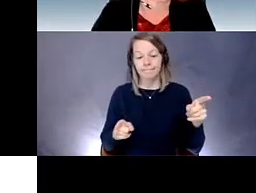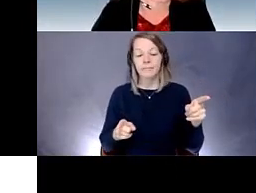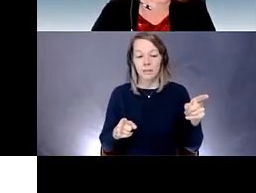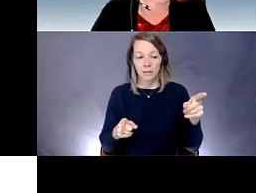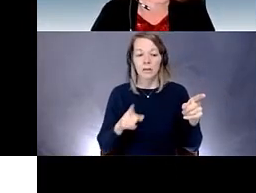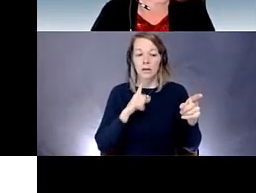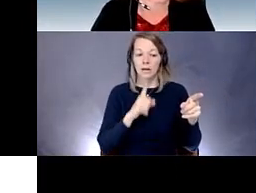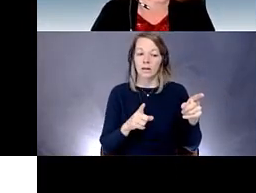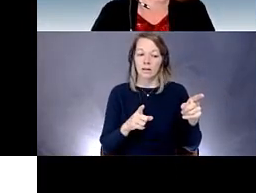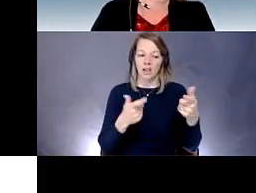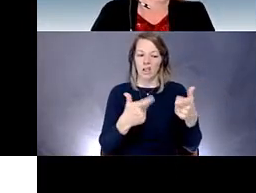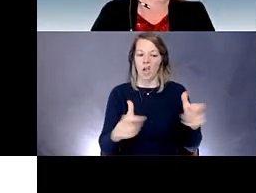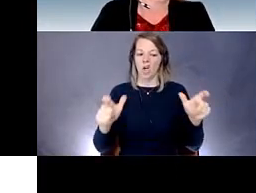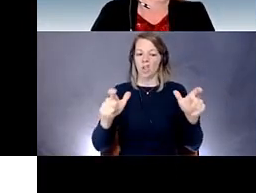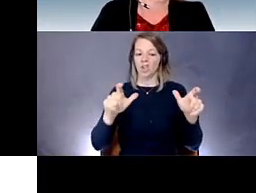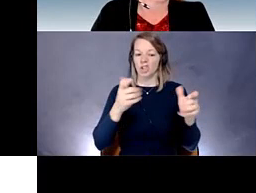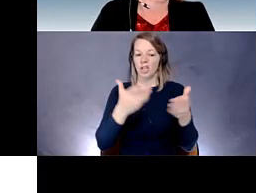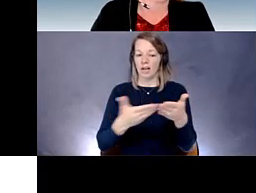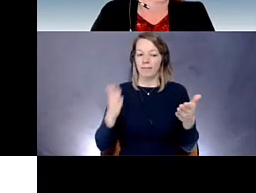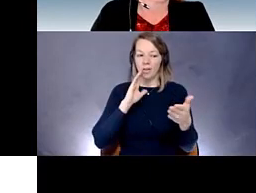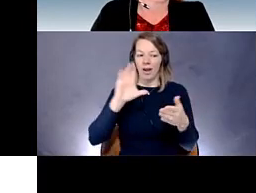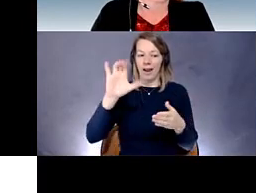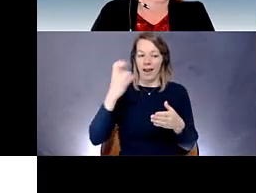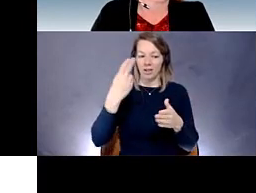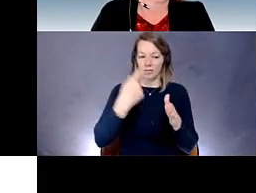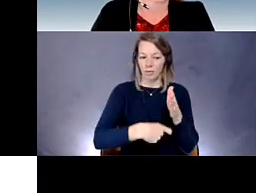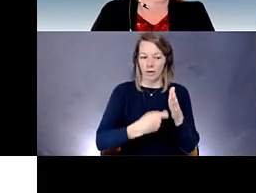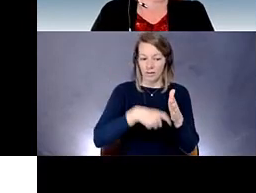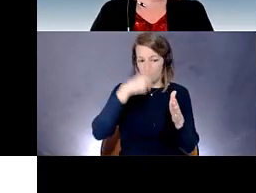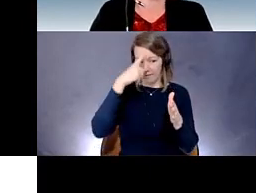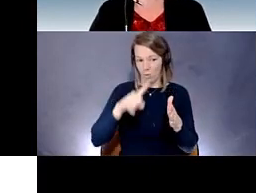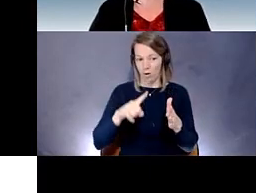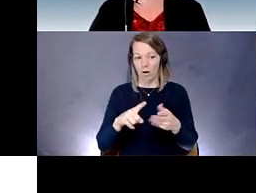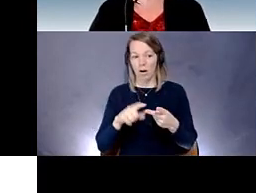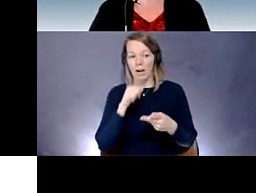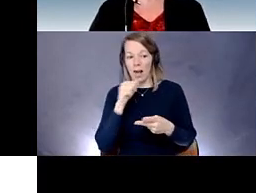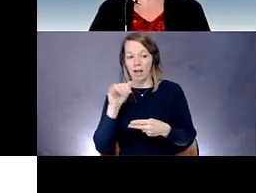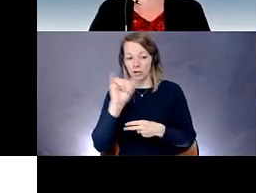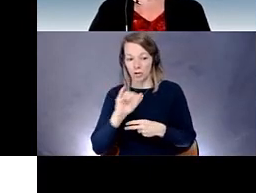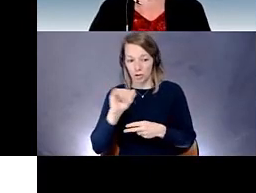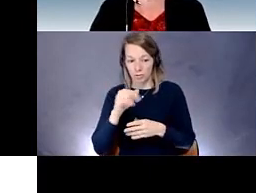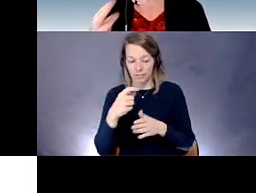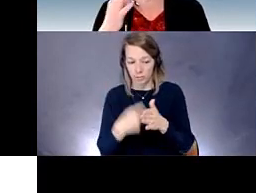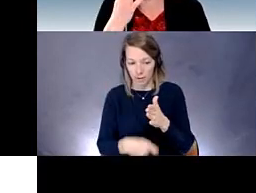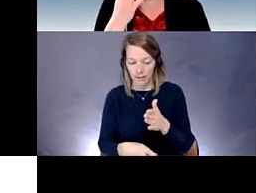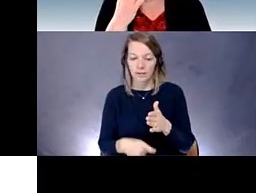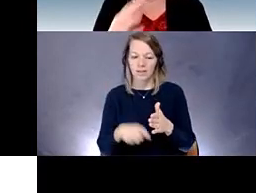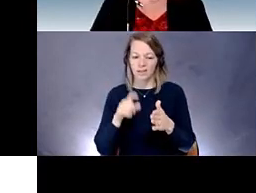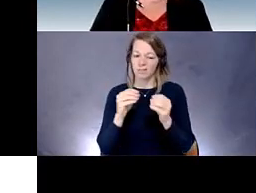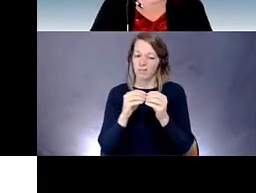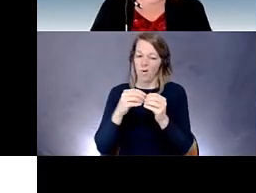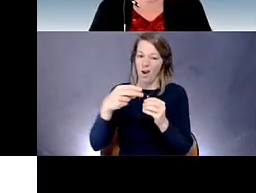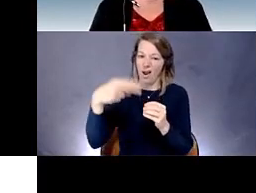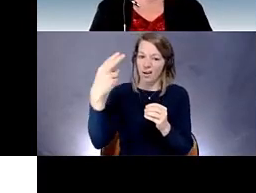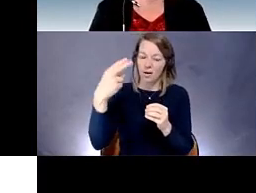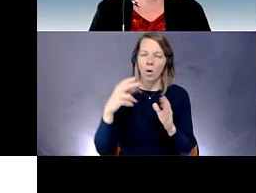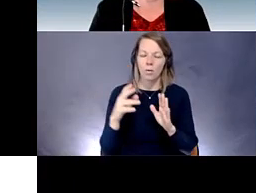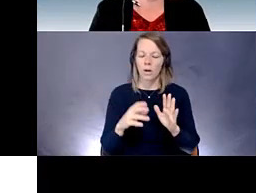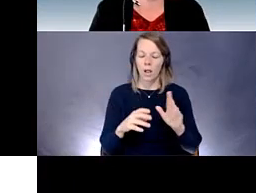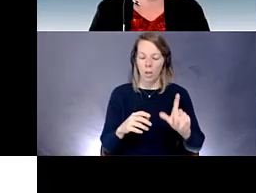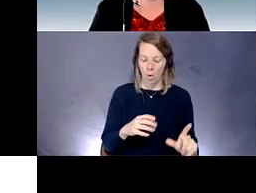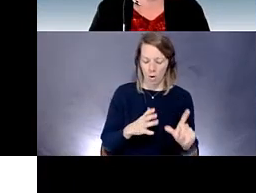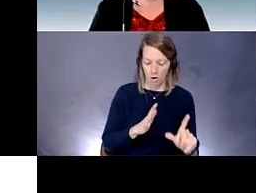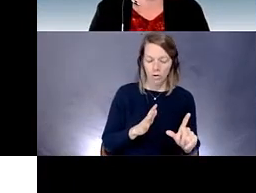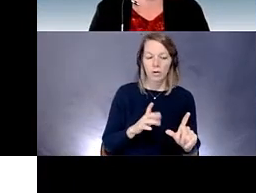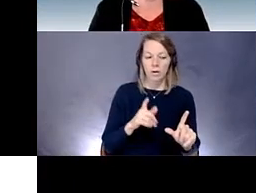on large items, the cash price or the uninsured price was actually higher or lower, than